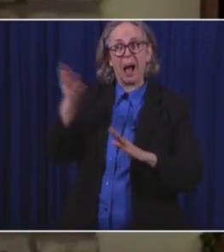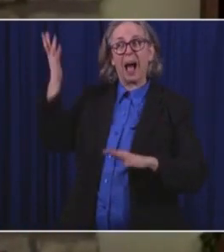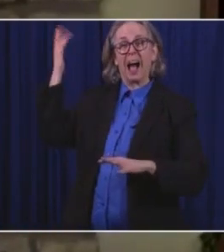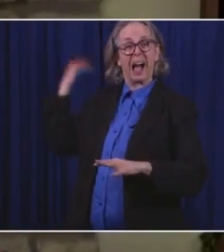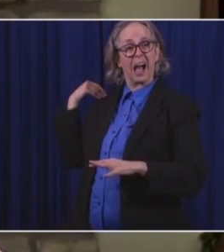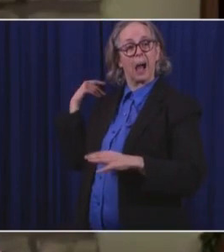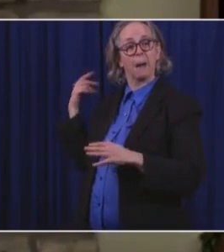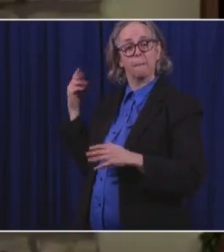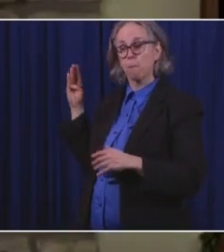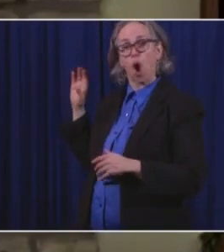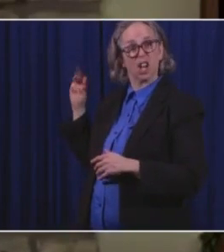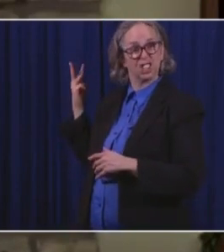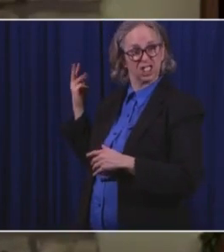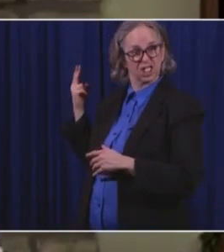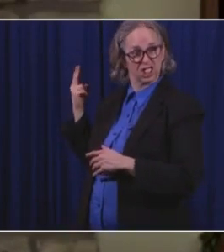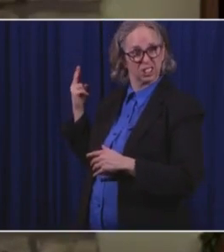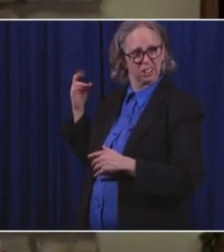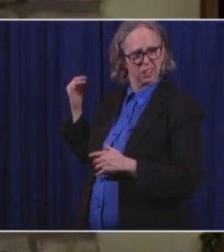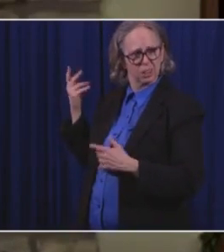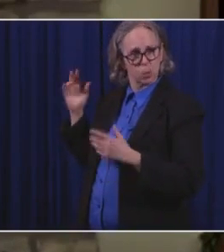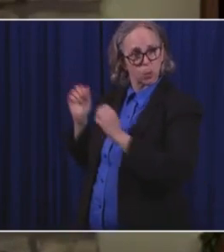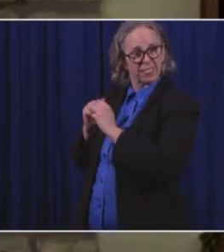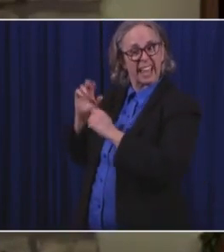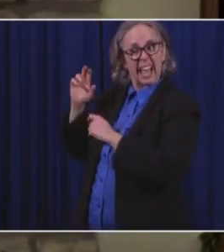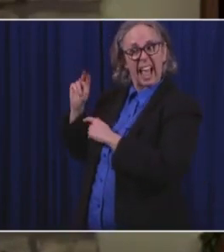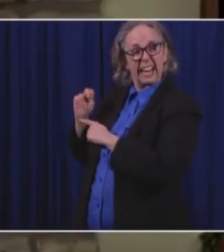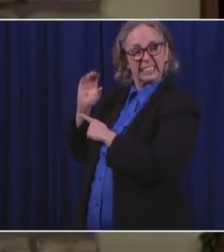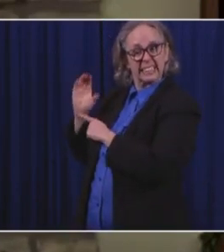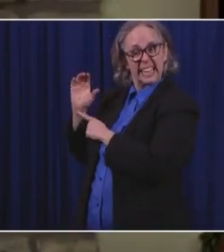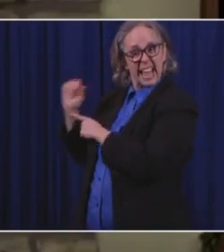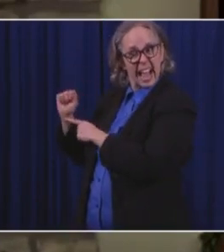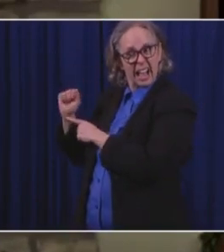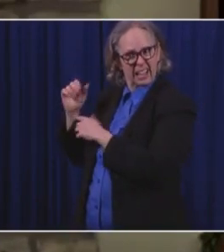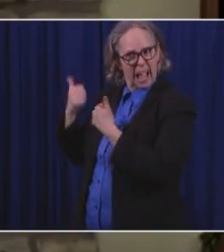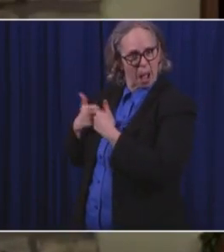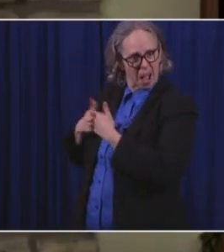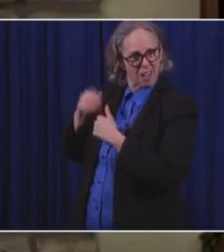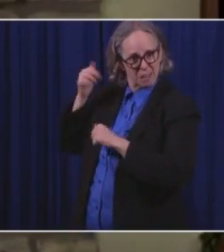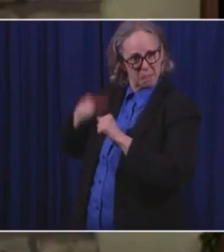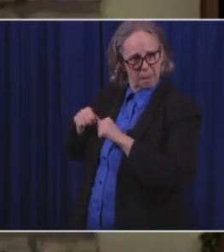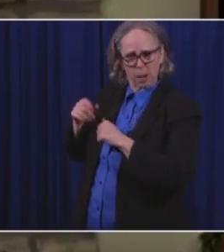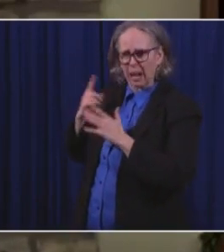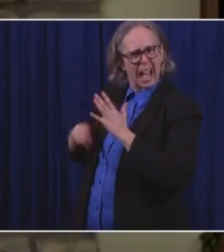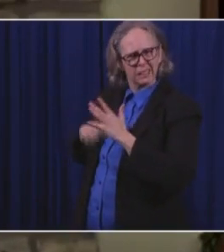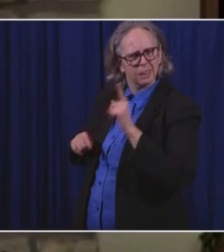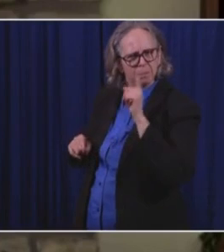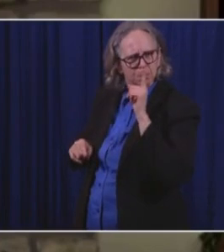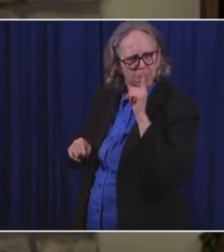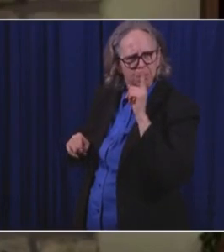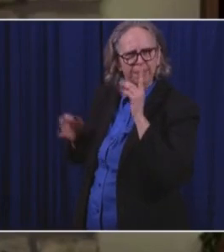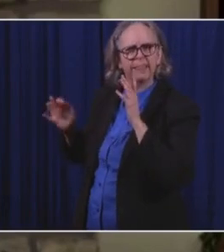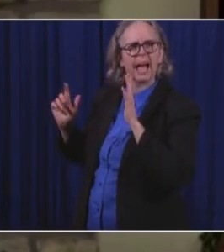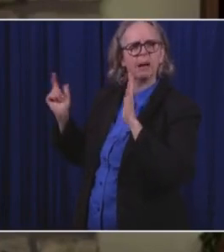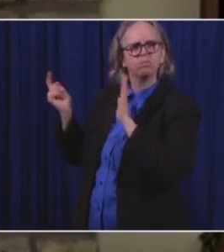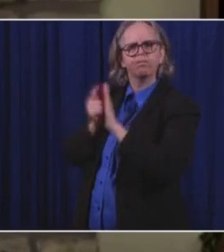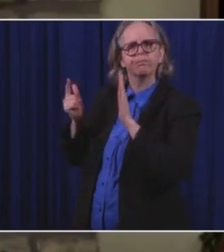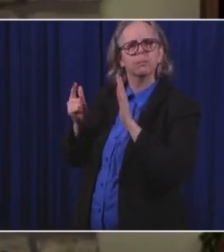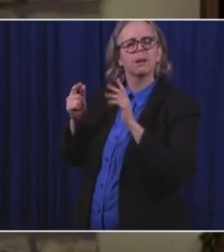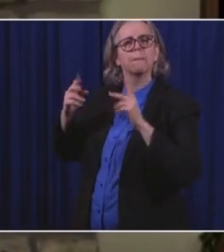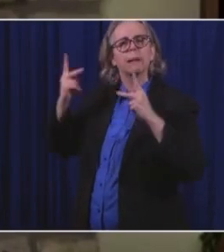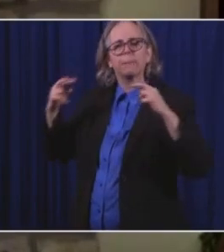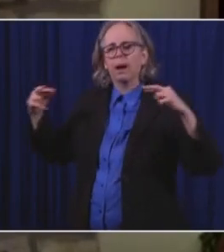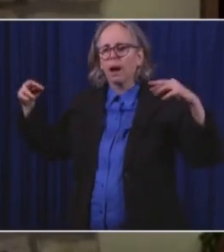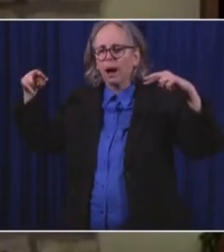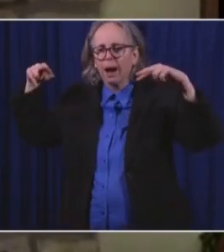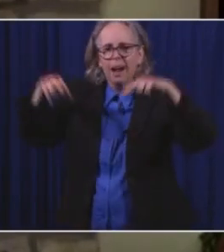the NCAA games. What we said is don't have spectators. And so we've always put a premium on people being able to